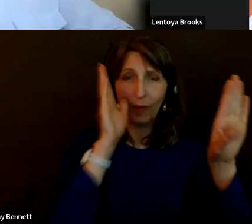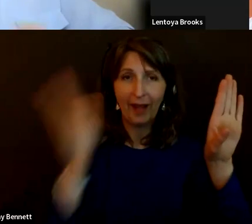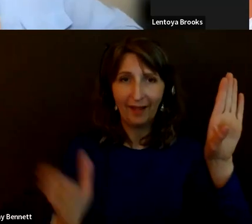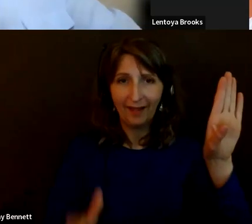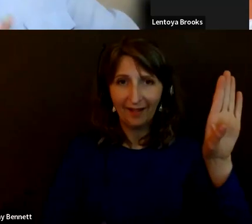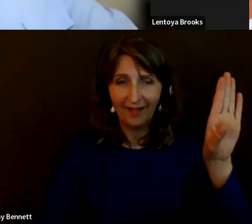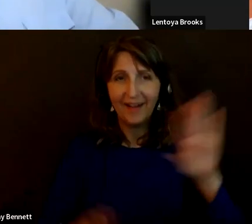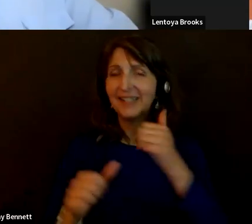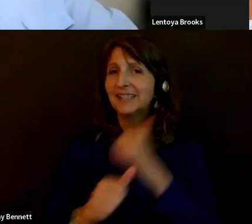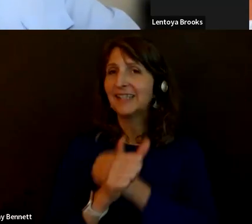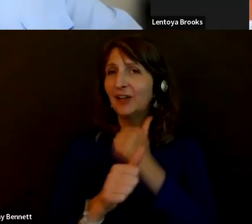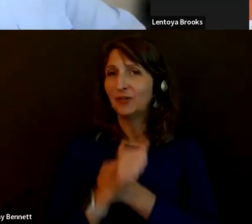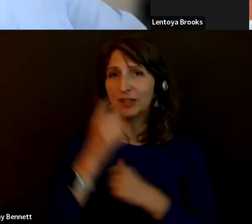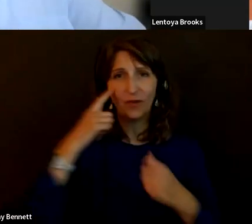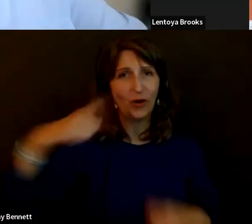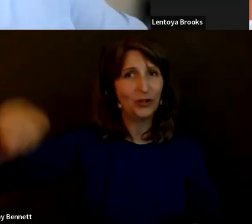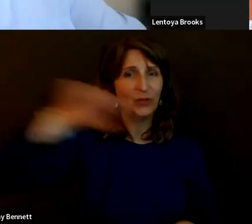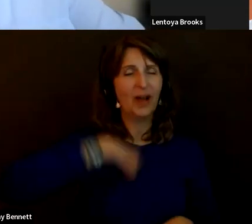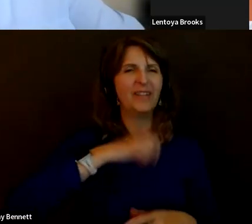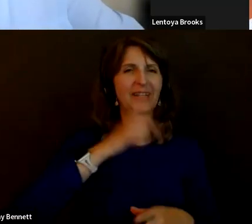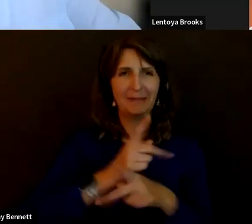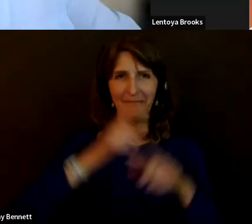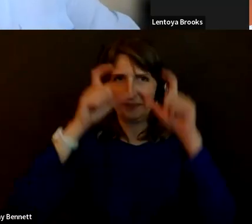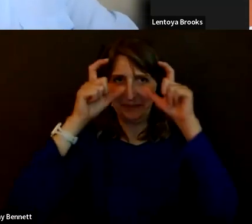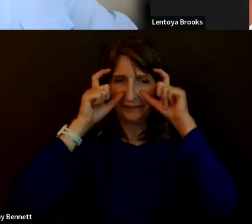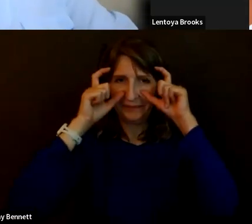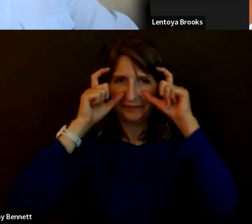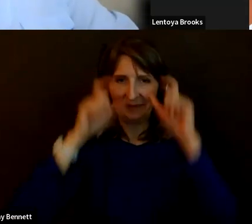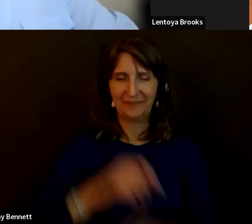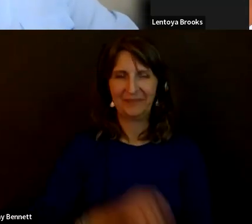everybody around me. So let me keep my glasses on. Yes.